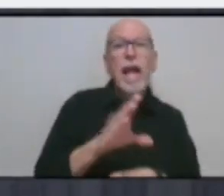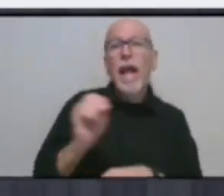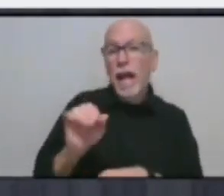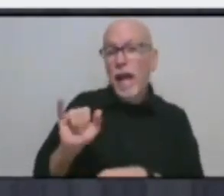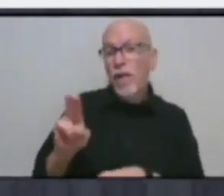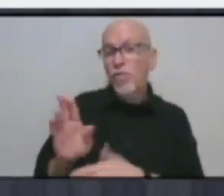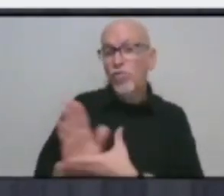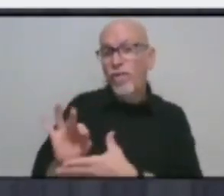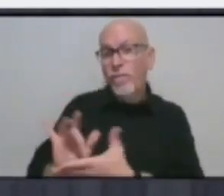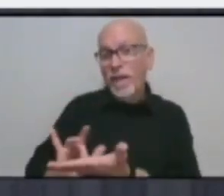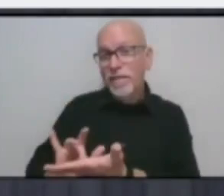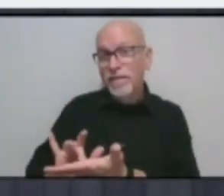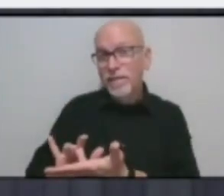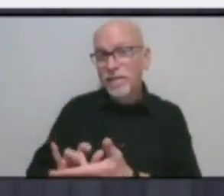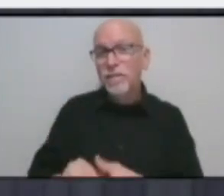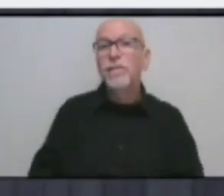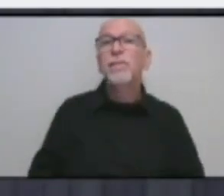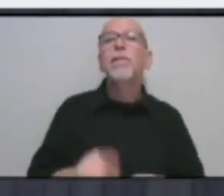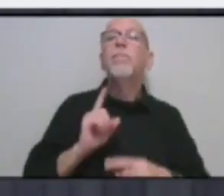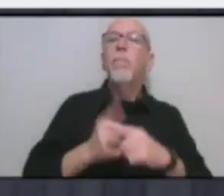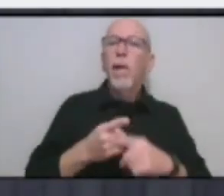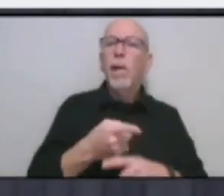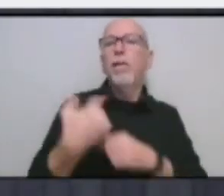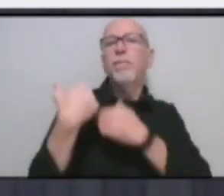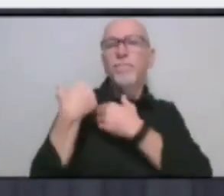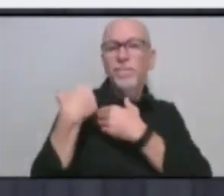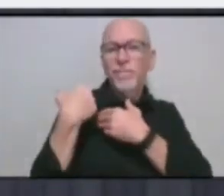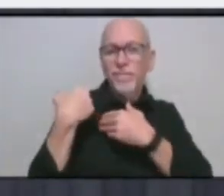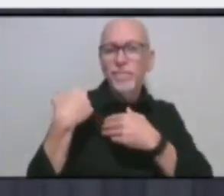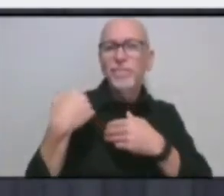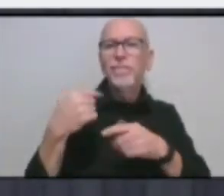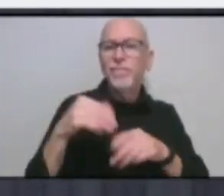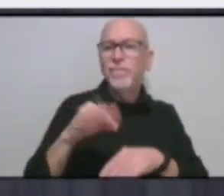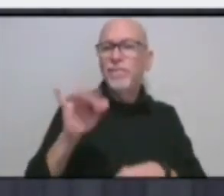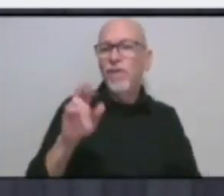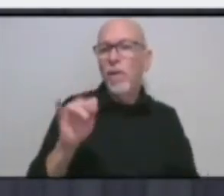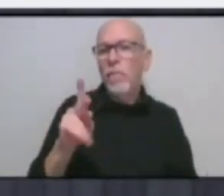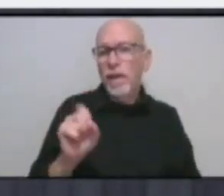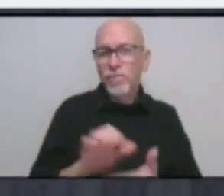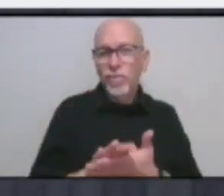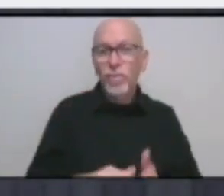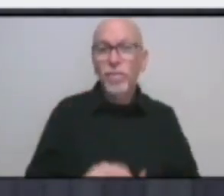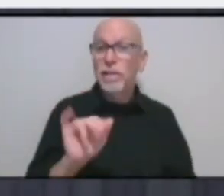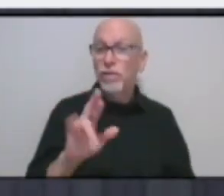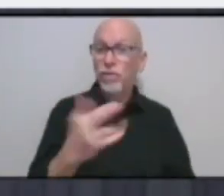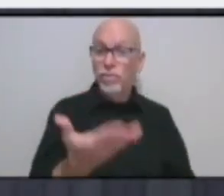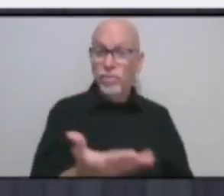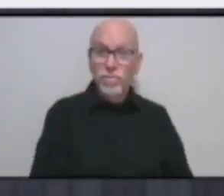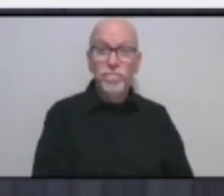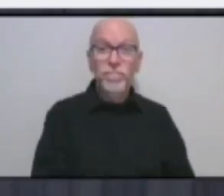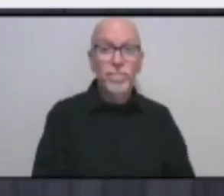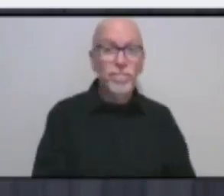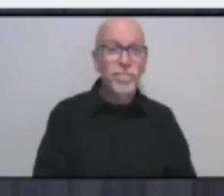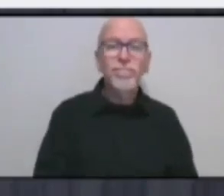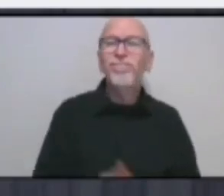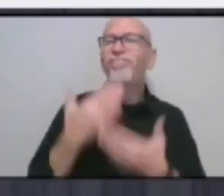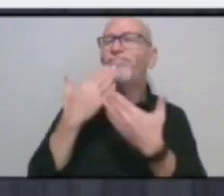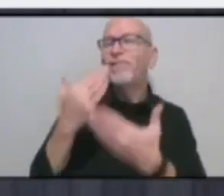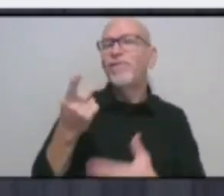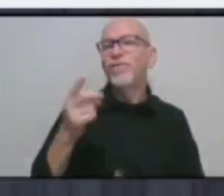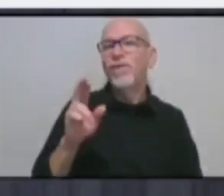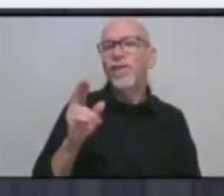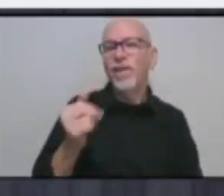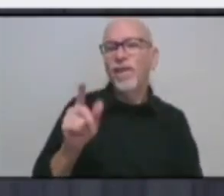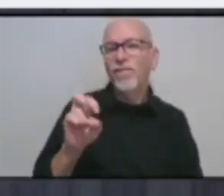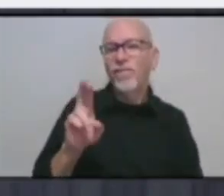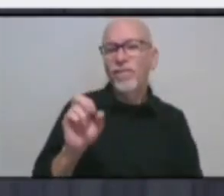of Medicine, in addition to his responsibilities at the Fairbanks School. Nir? Thank you, Dr. Halverson. I wanted to